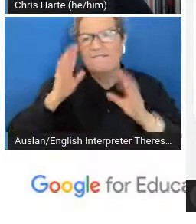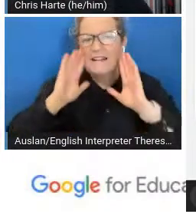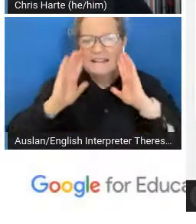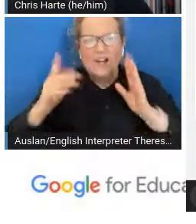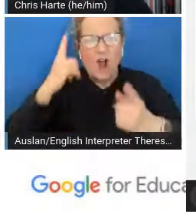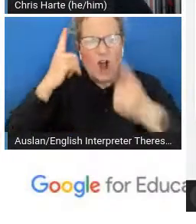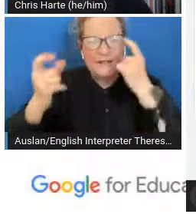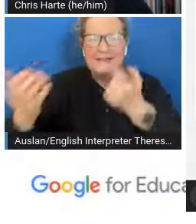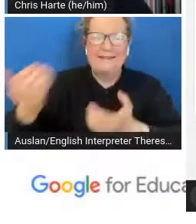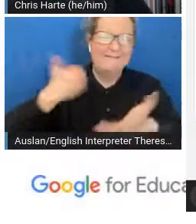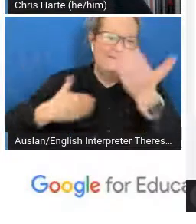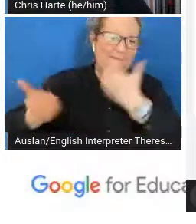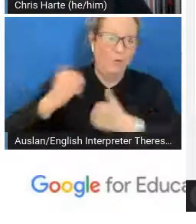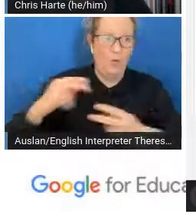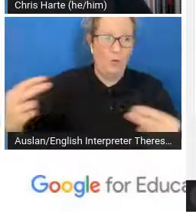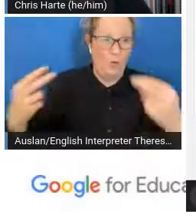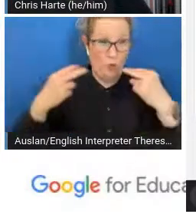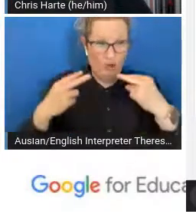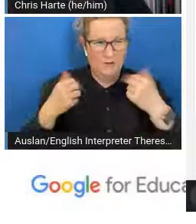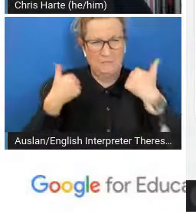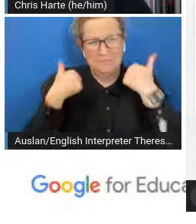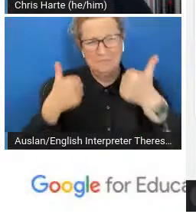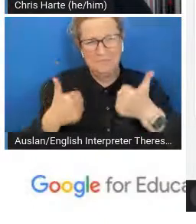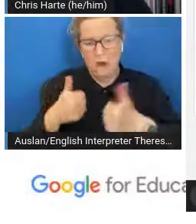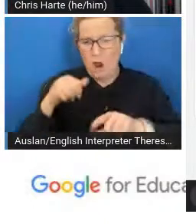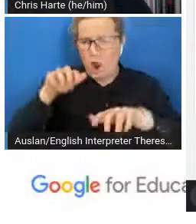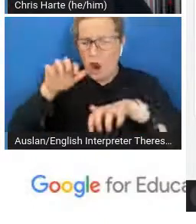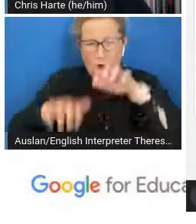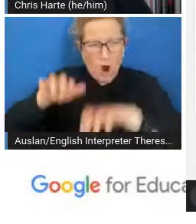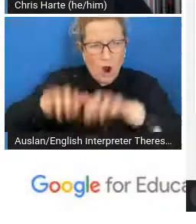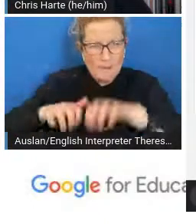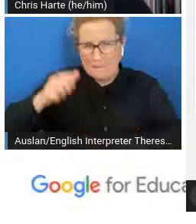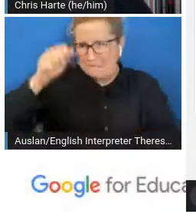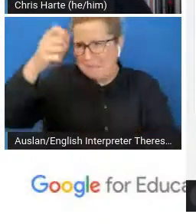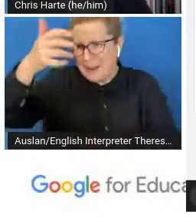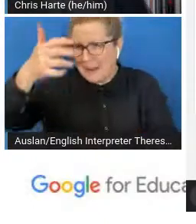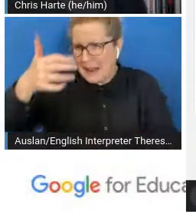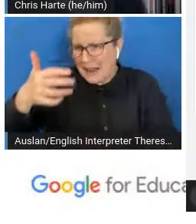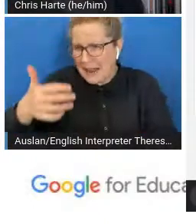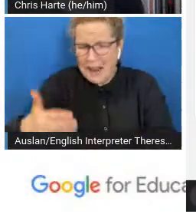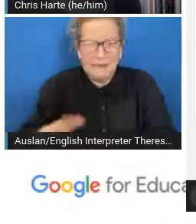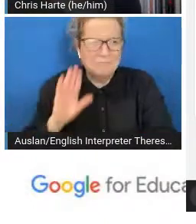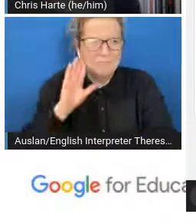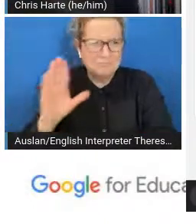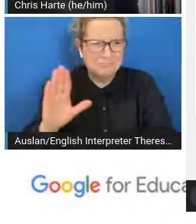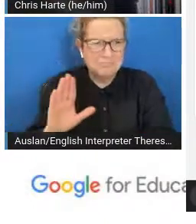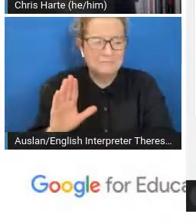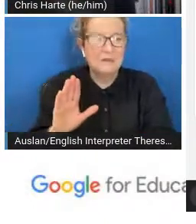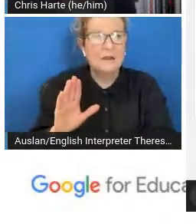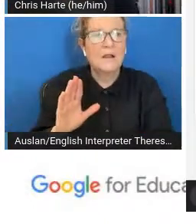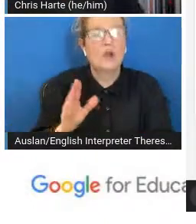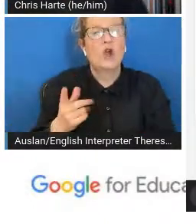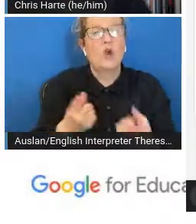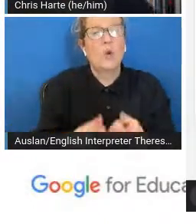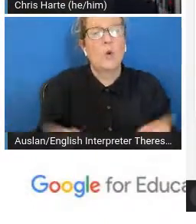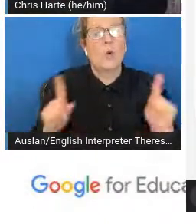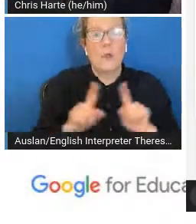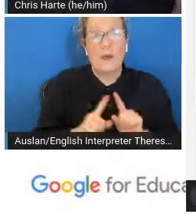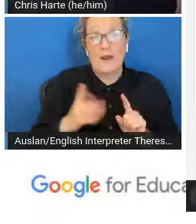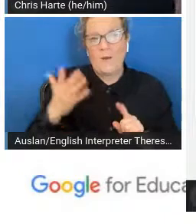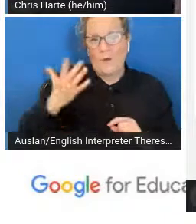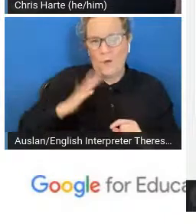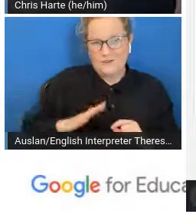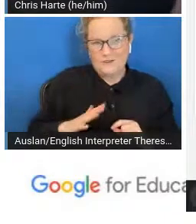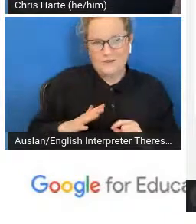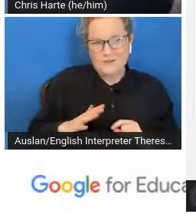and the comments is just fantastic with all of the input that you've put together. We wanted to be able to have